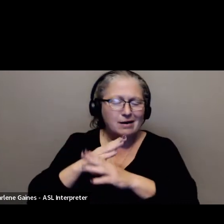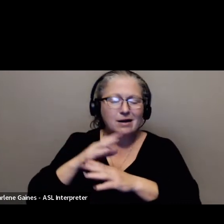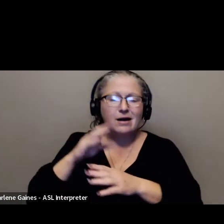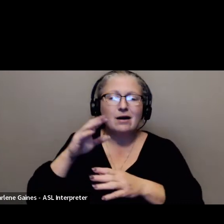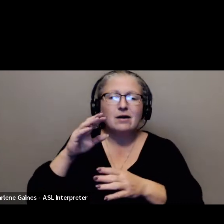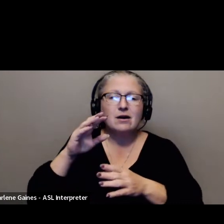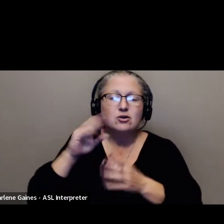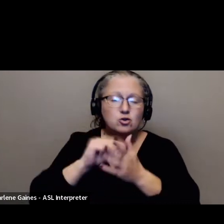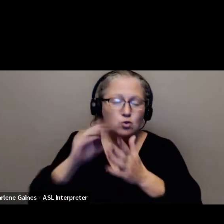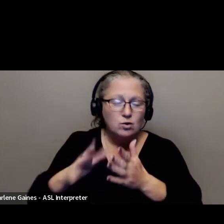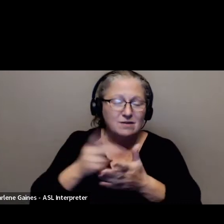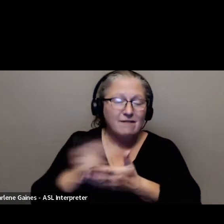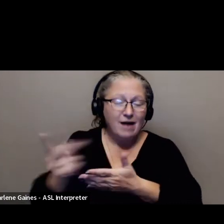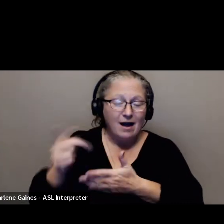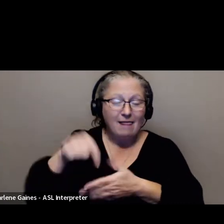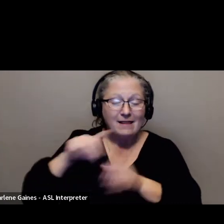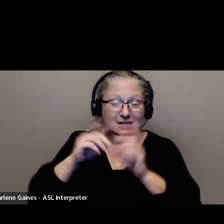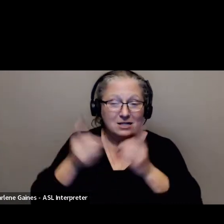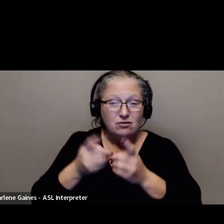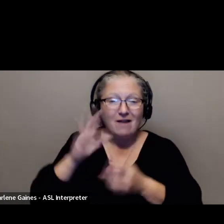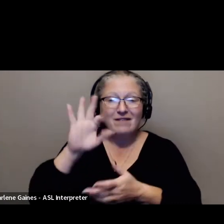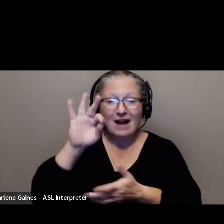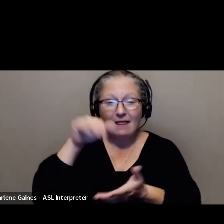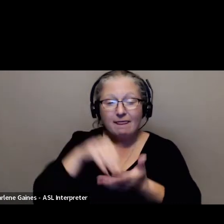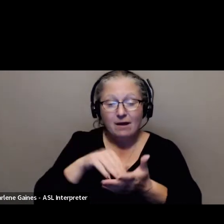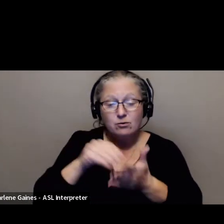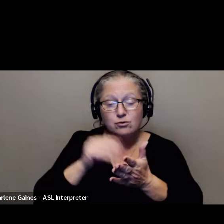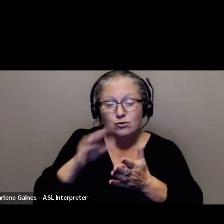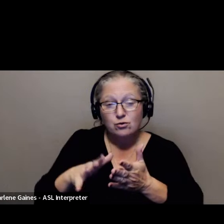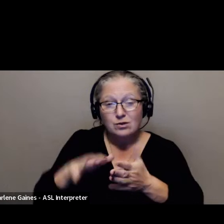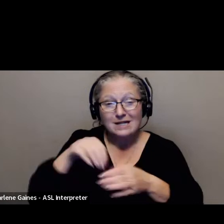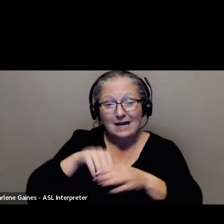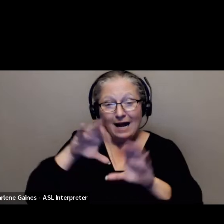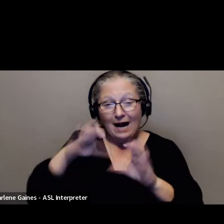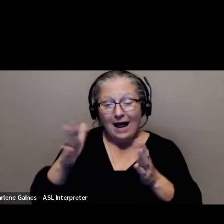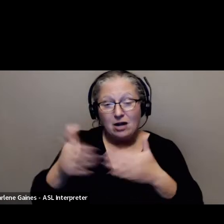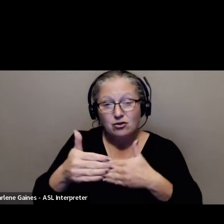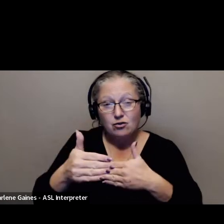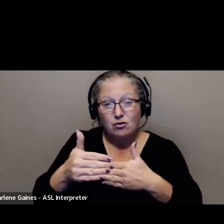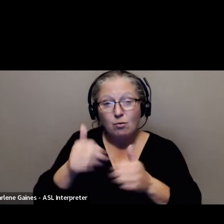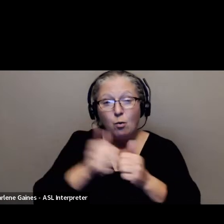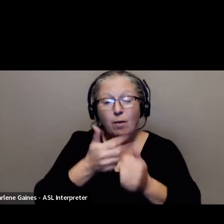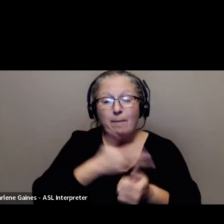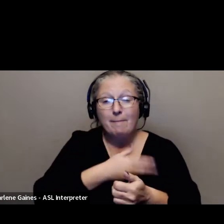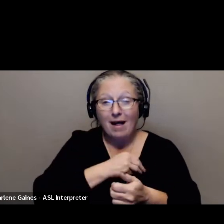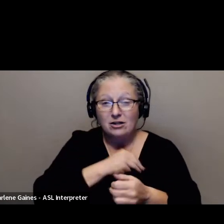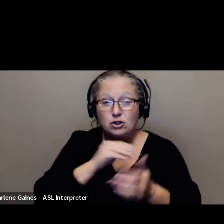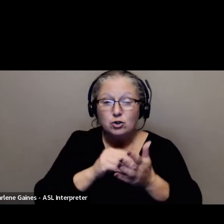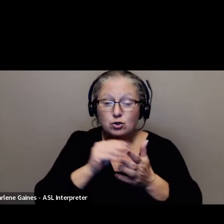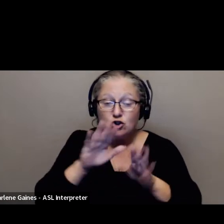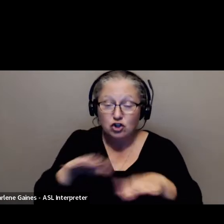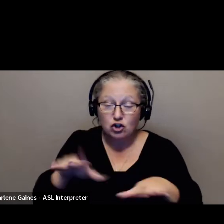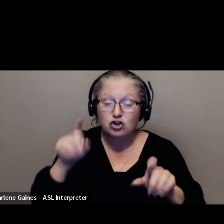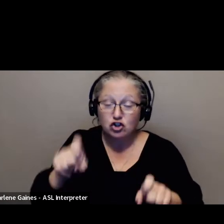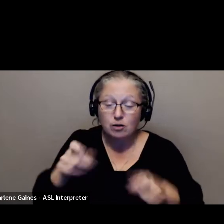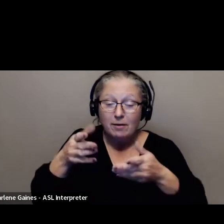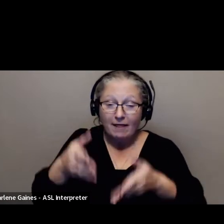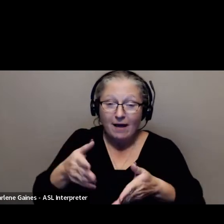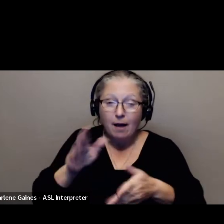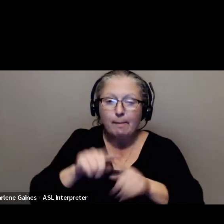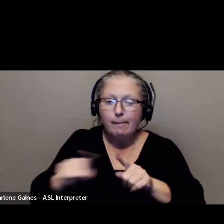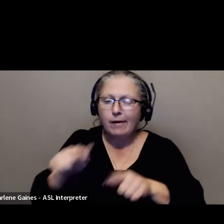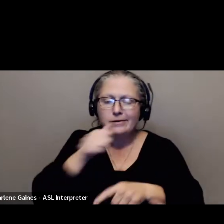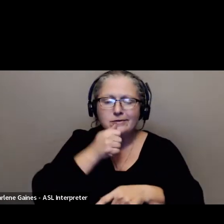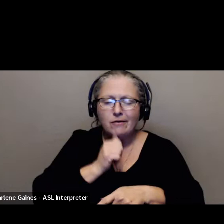failed. This district has 9,000 students sitting in classrooms where Palestinian children should be, and instead they suffer under